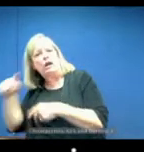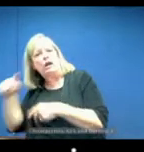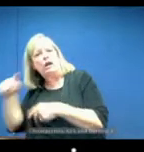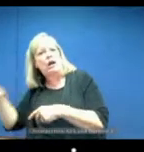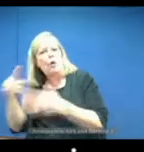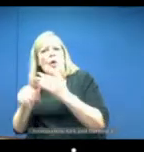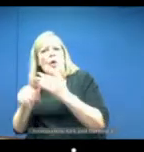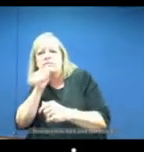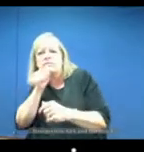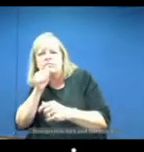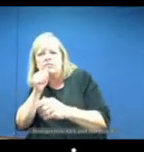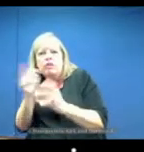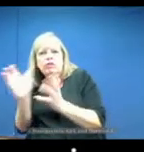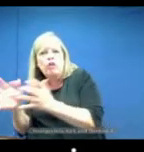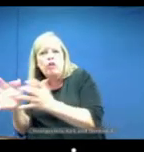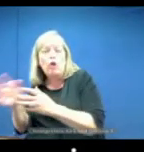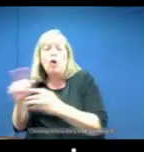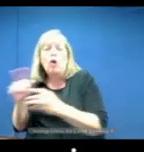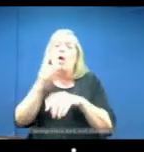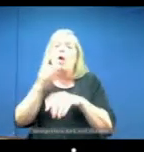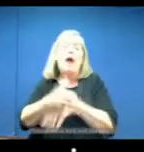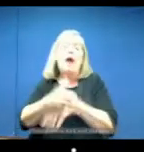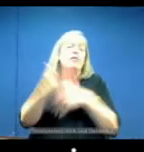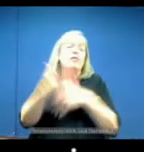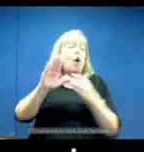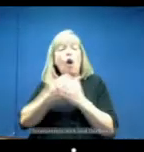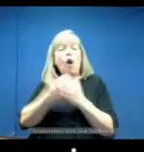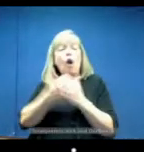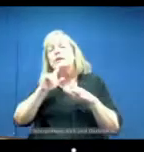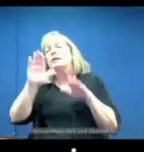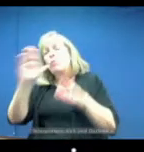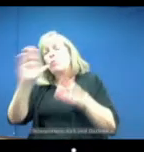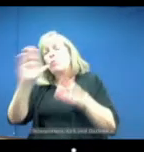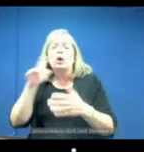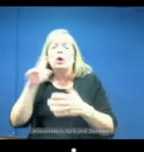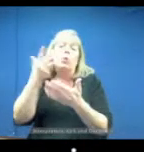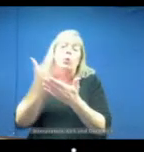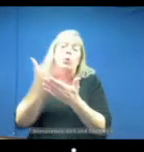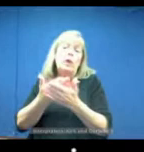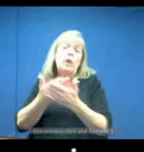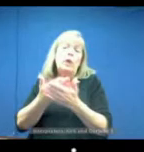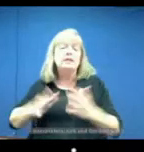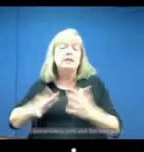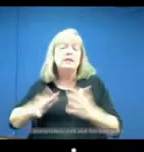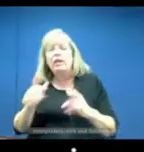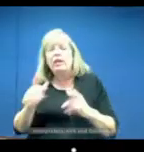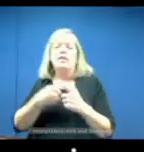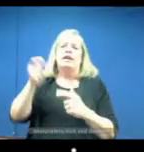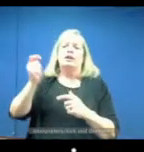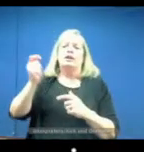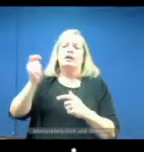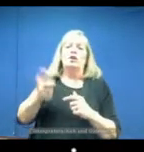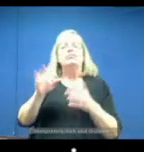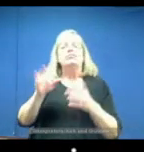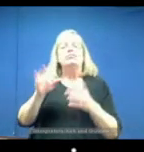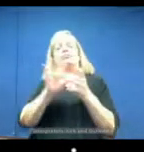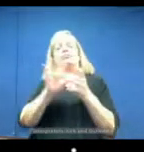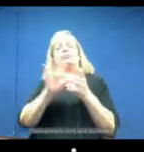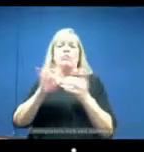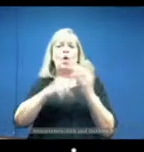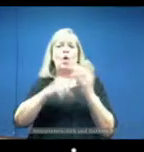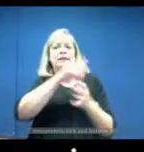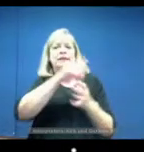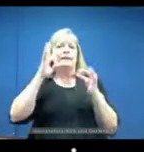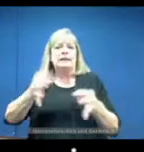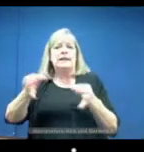of the witnesses were finished, the judge was entering his finding of facts at the end of the case. The proof